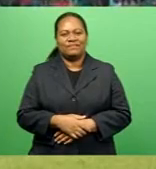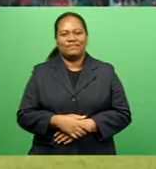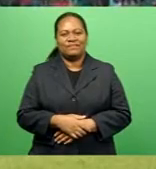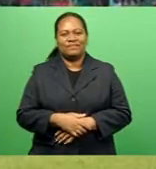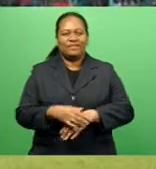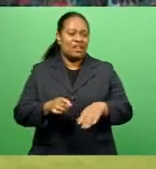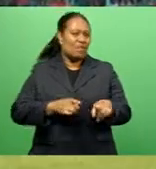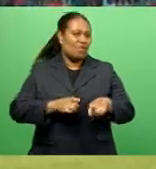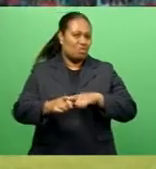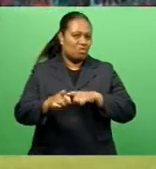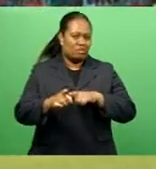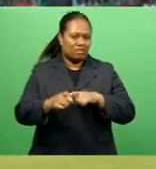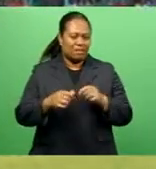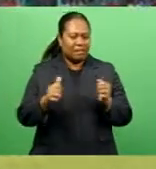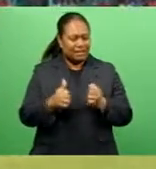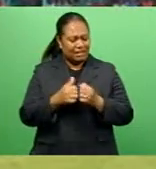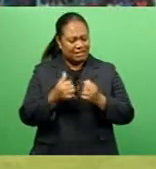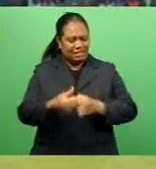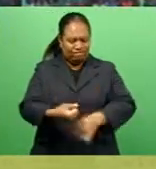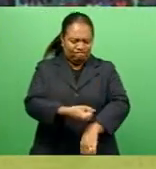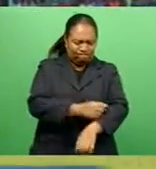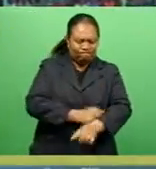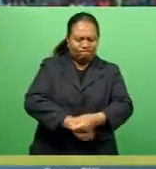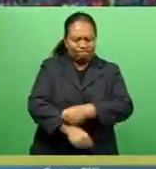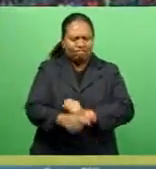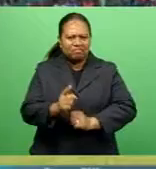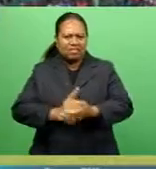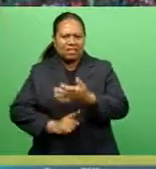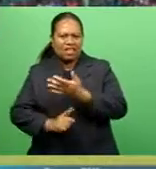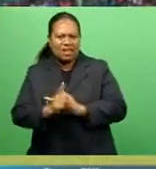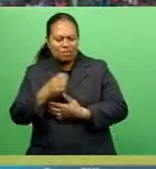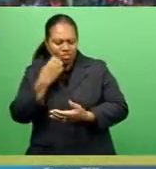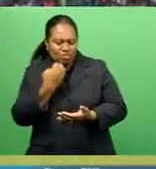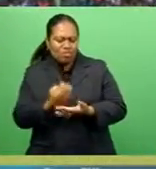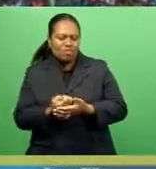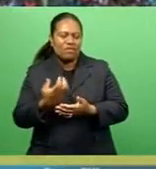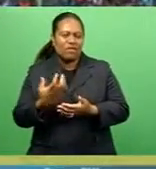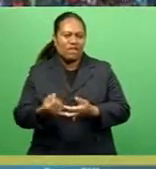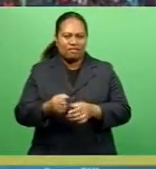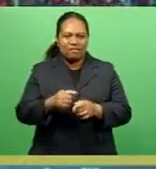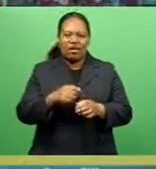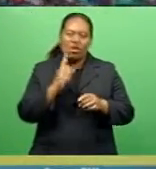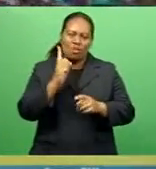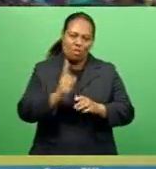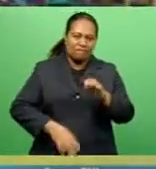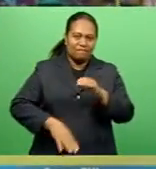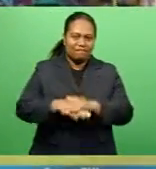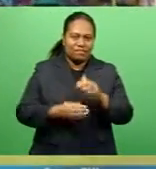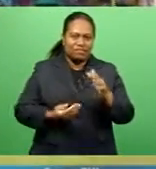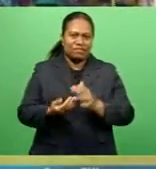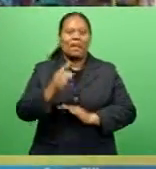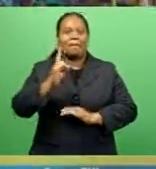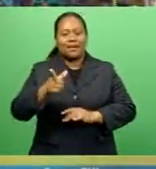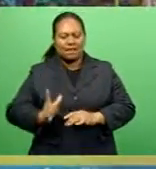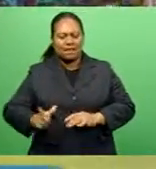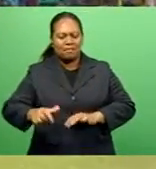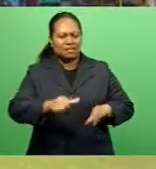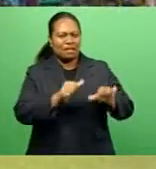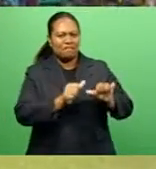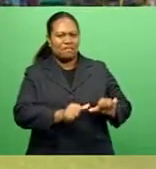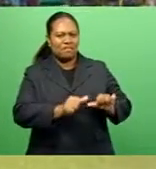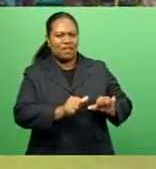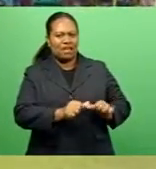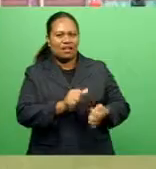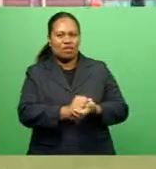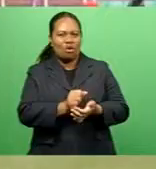Several efforts from the men in black to score a goal proved futile as Lambasa put a strong defense to keep the visitors from